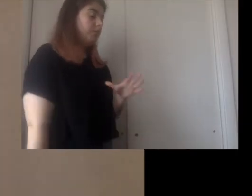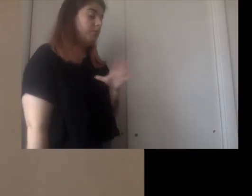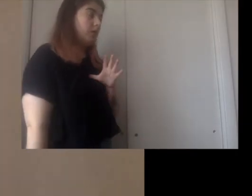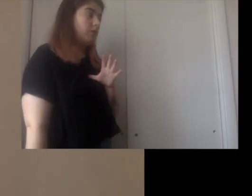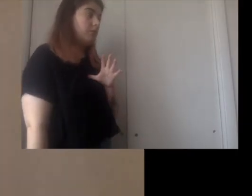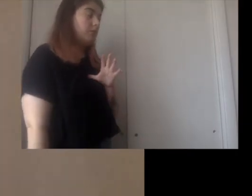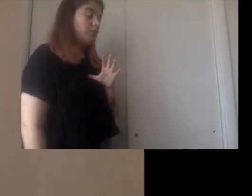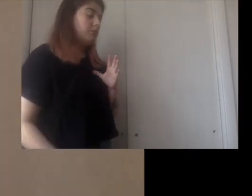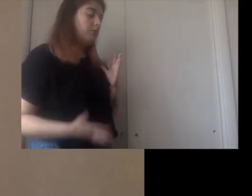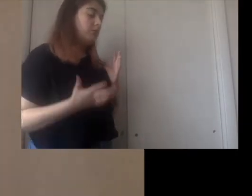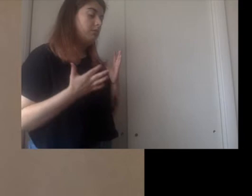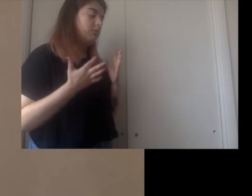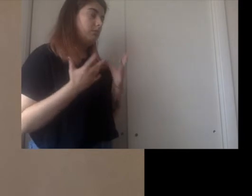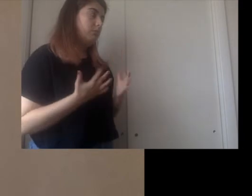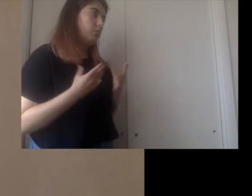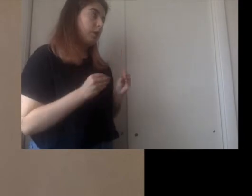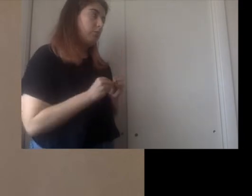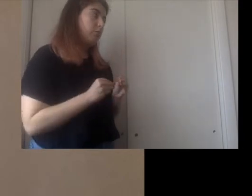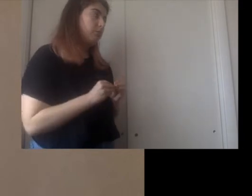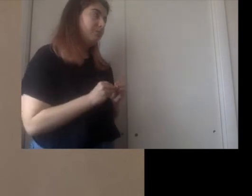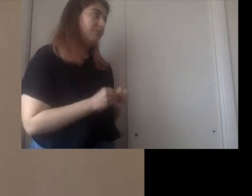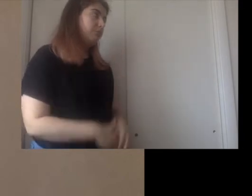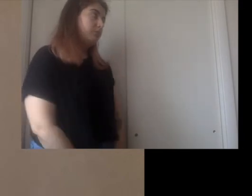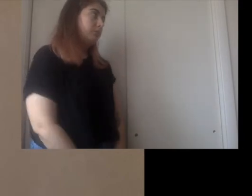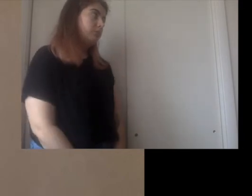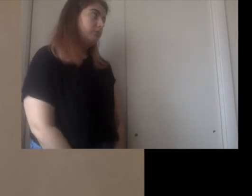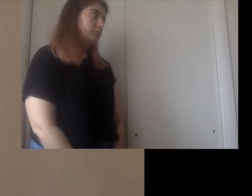Okay, I will wait some more.